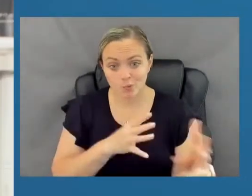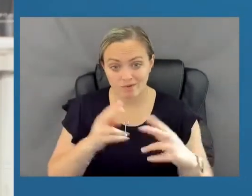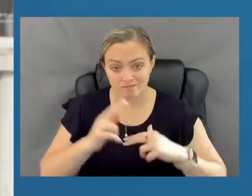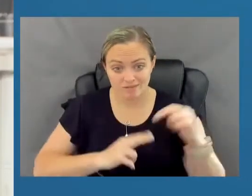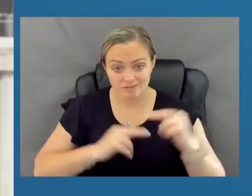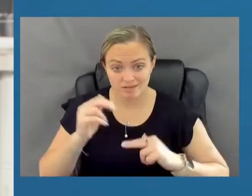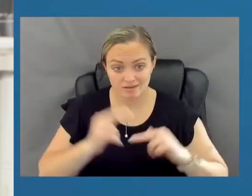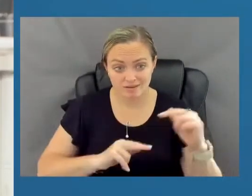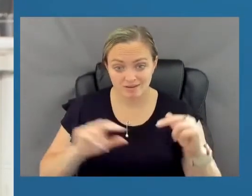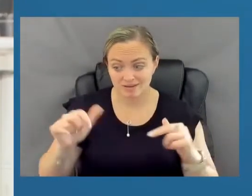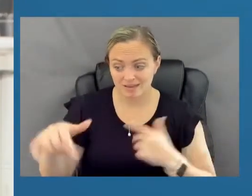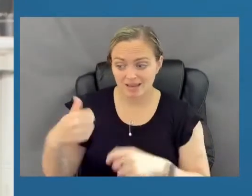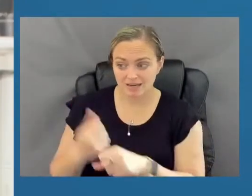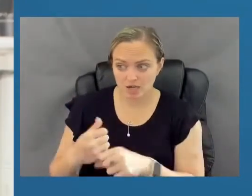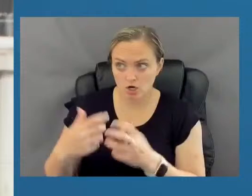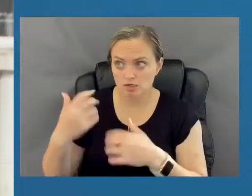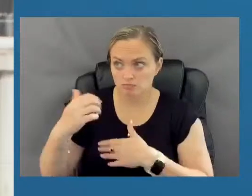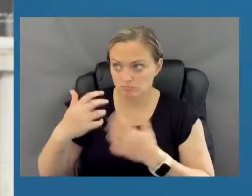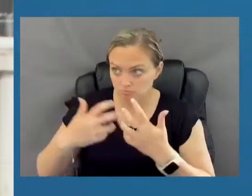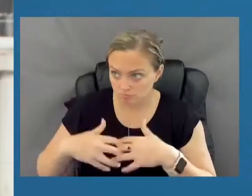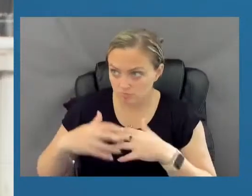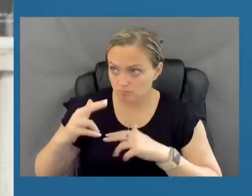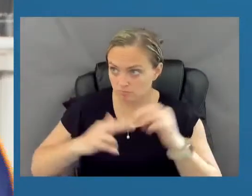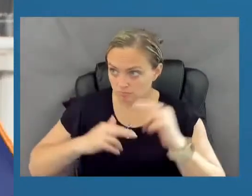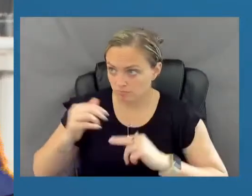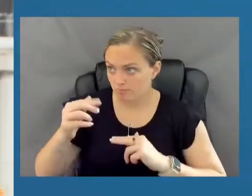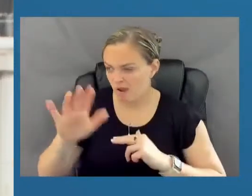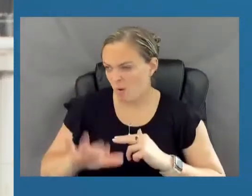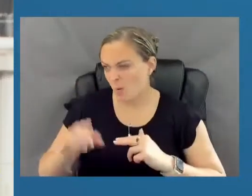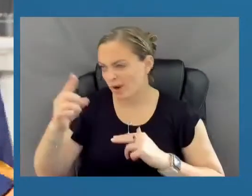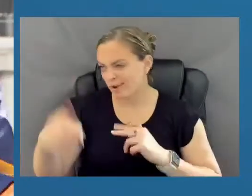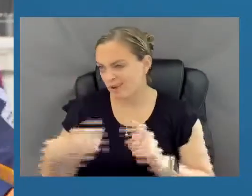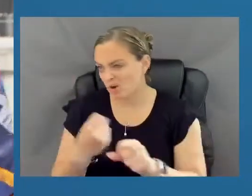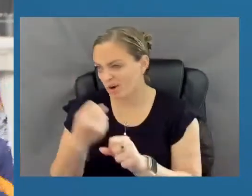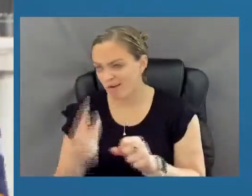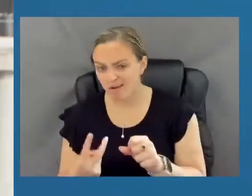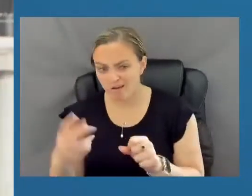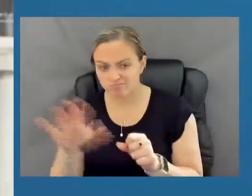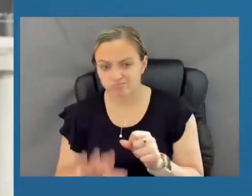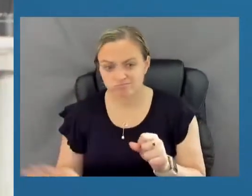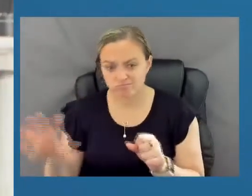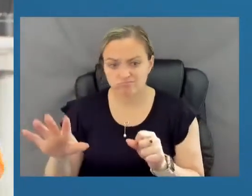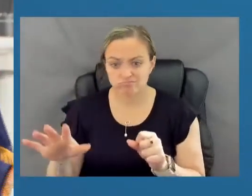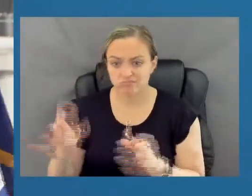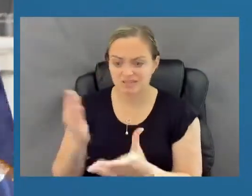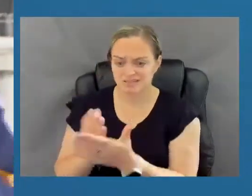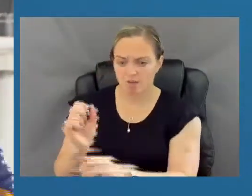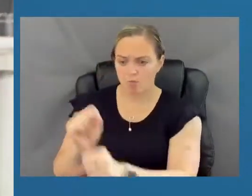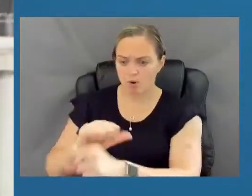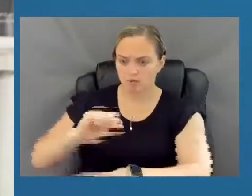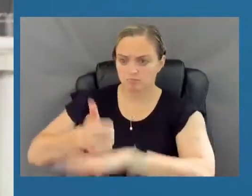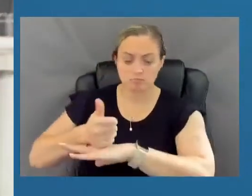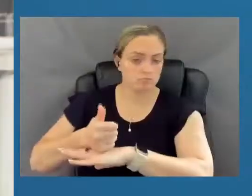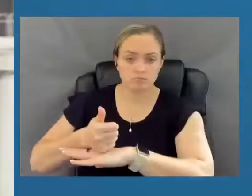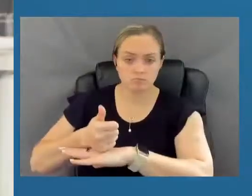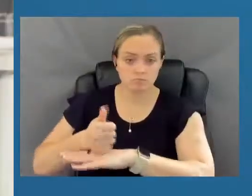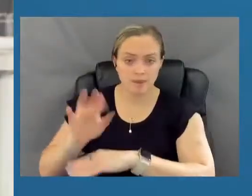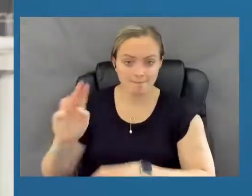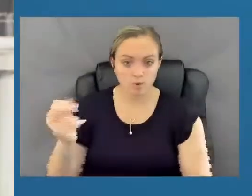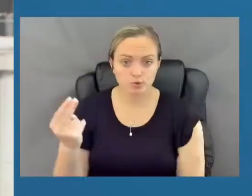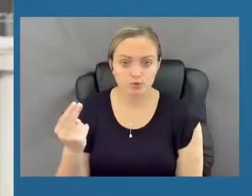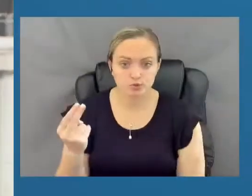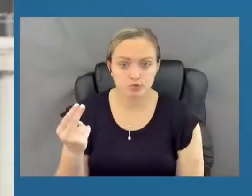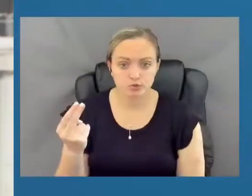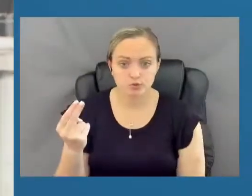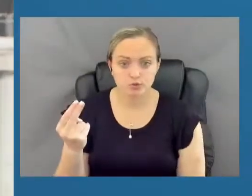was 10 years in the making. It had 1.5 years to go. And there was a stop work order placed on it back in March.